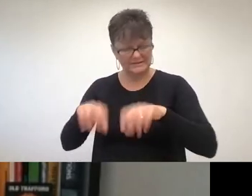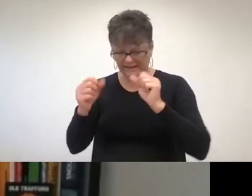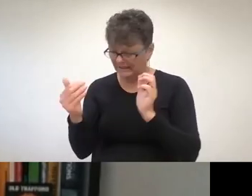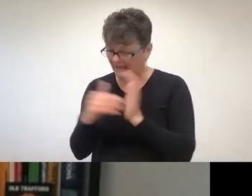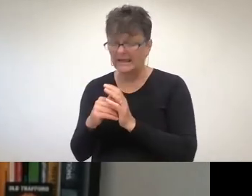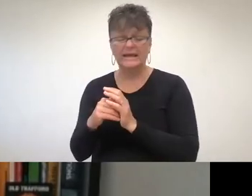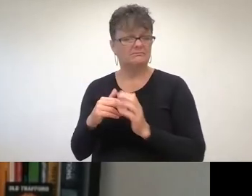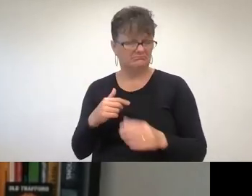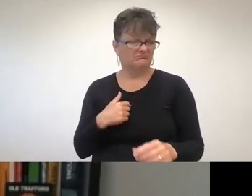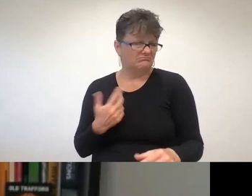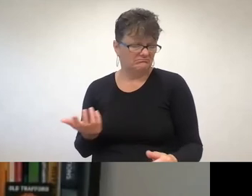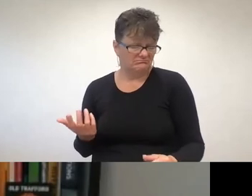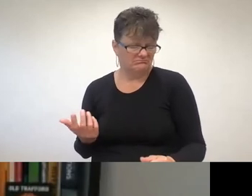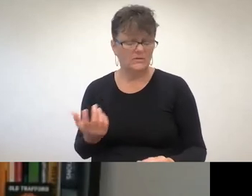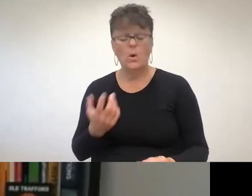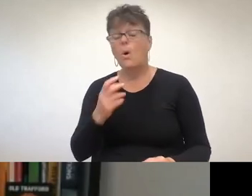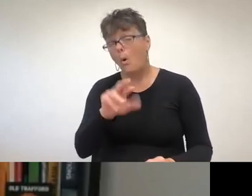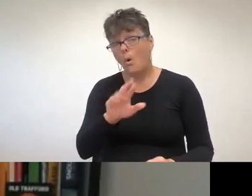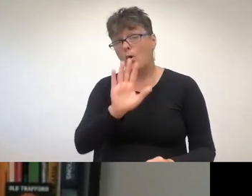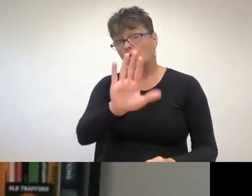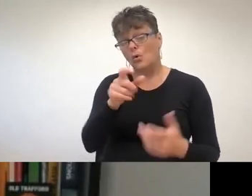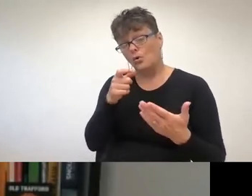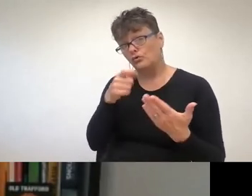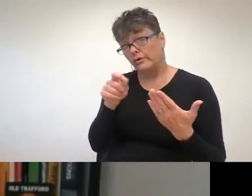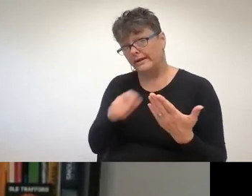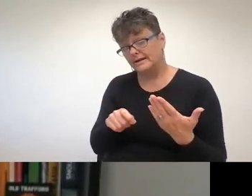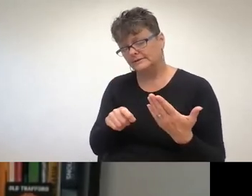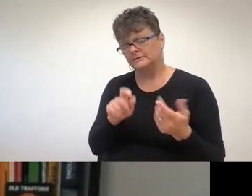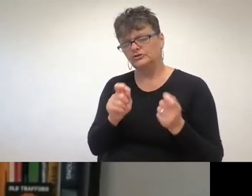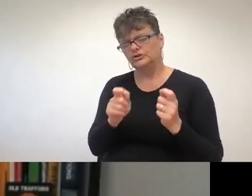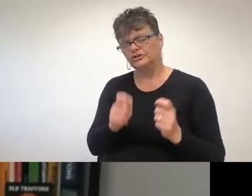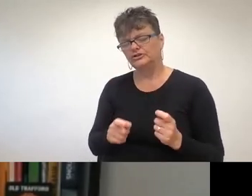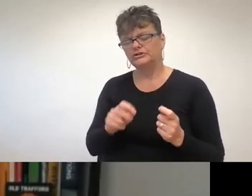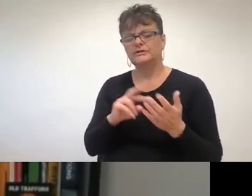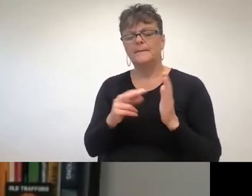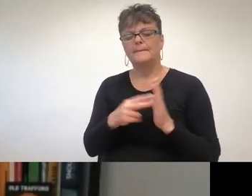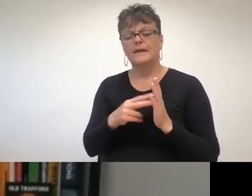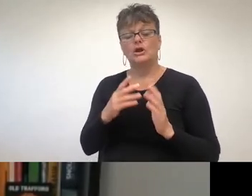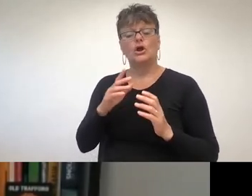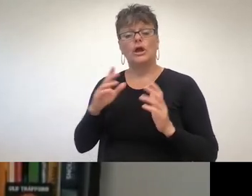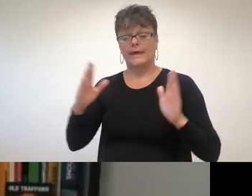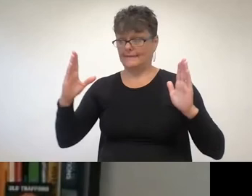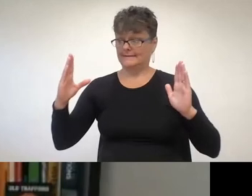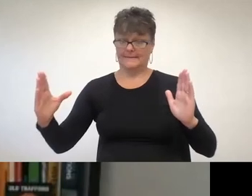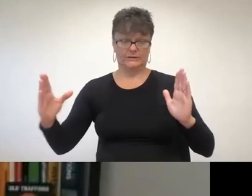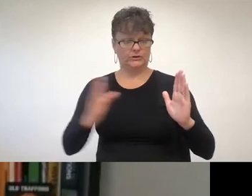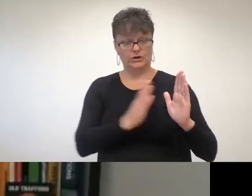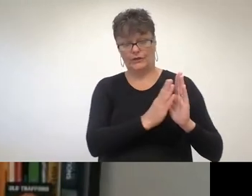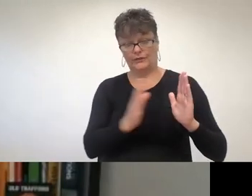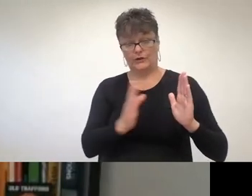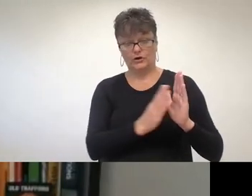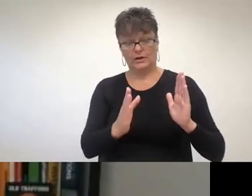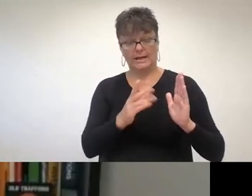way to do this is to structure your grading scheme such that assessments early in the semester are worth less than the